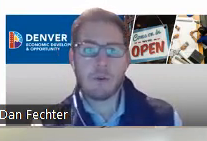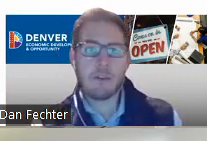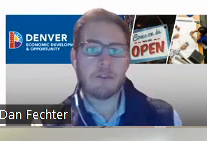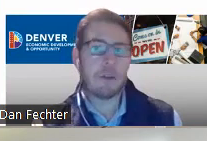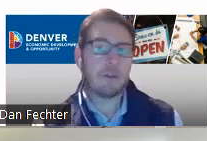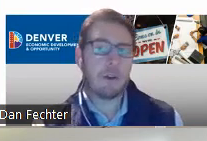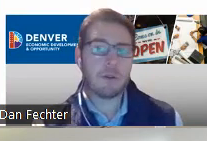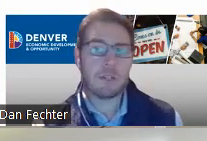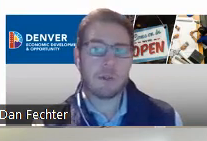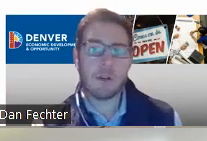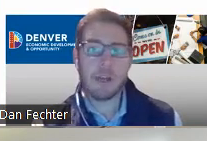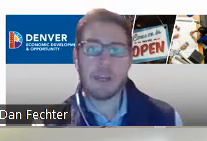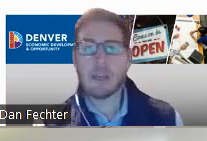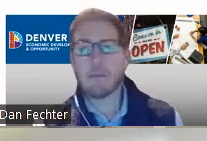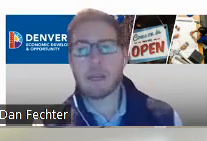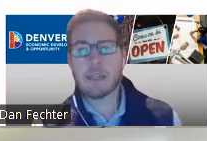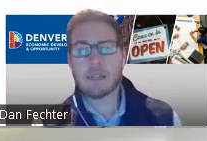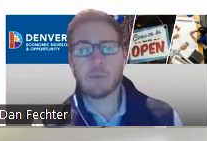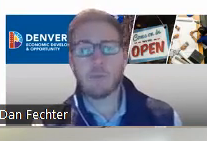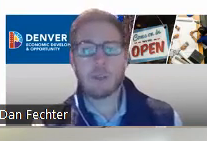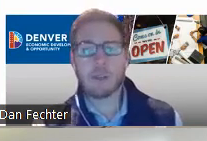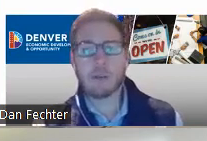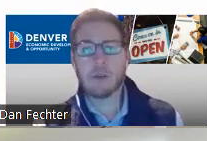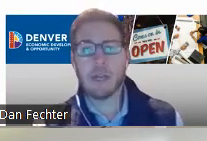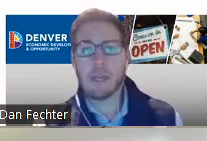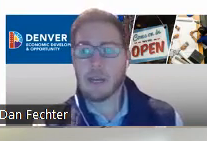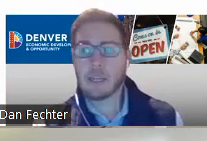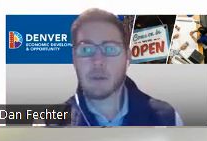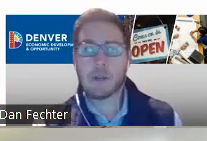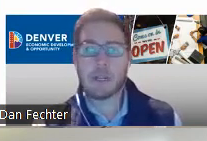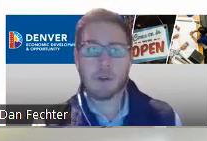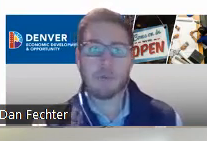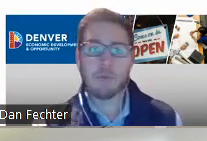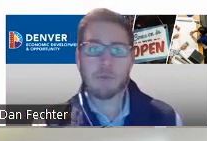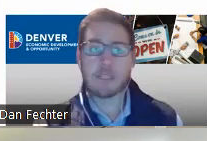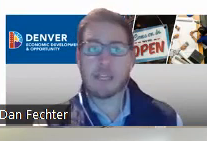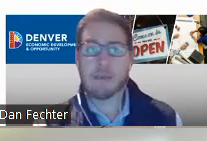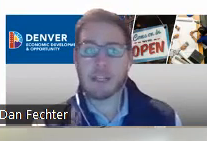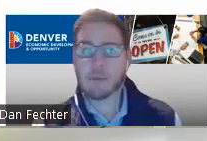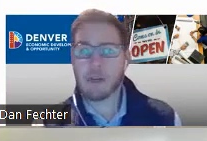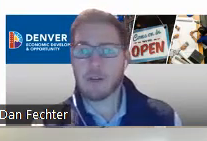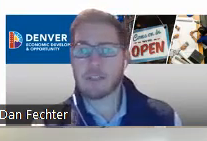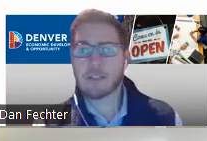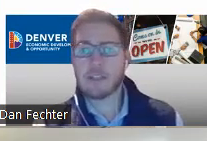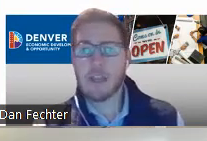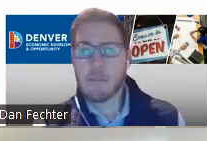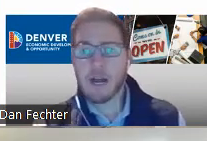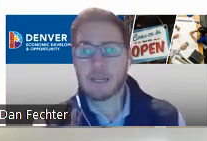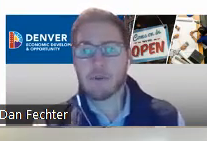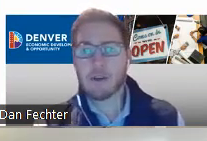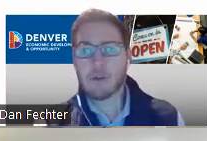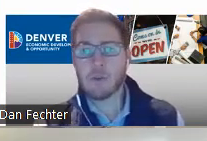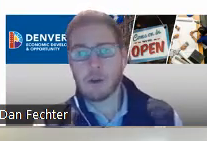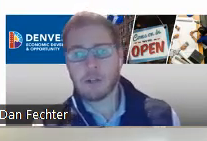1/4 mile from a new grocery store, and amenities will include a community room, on-site management office,